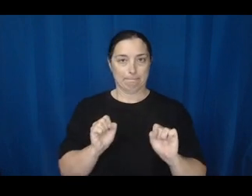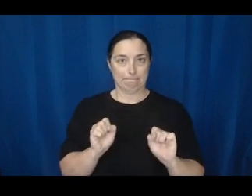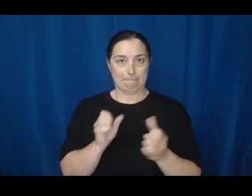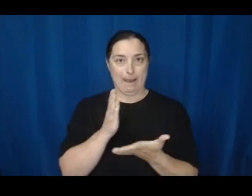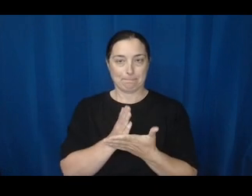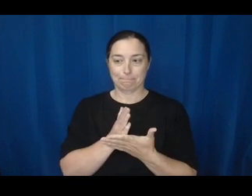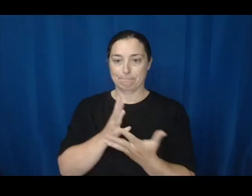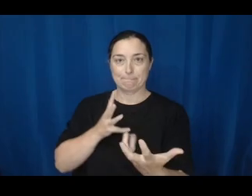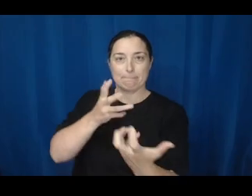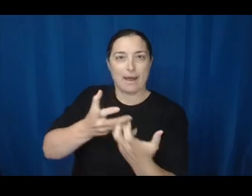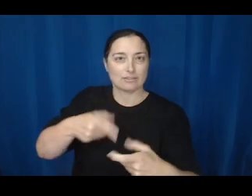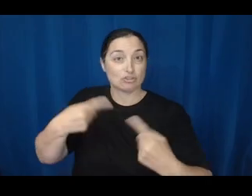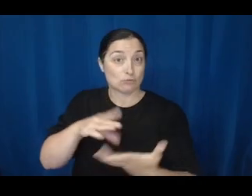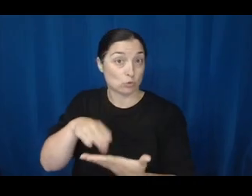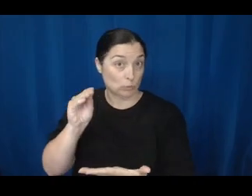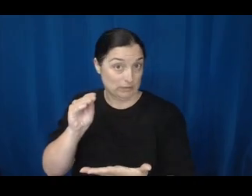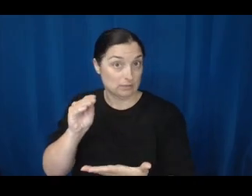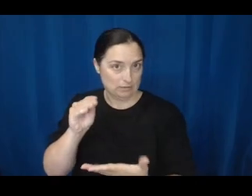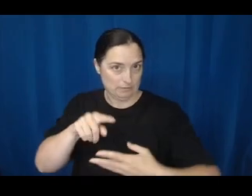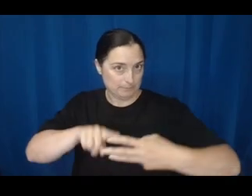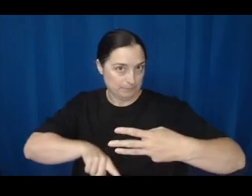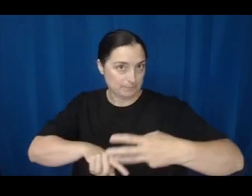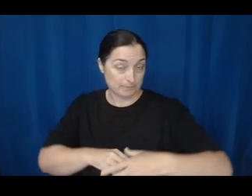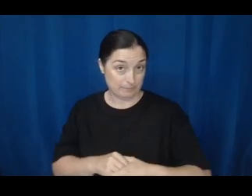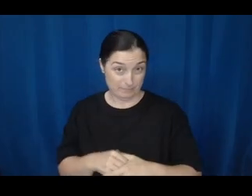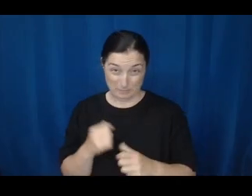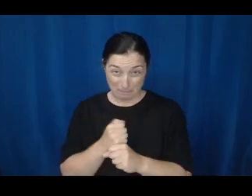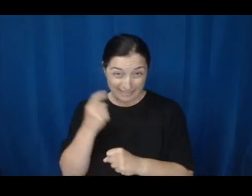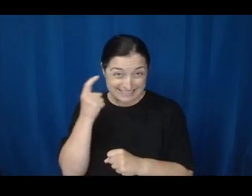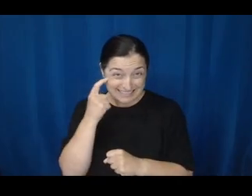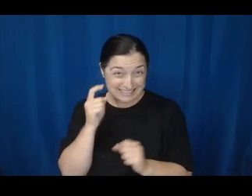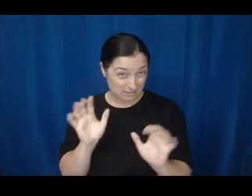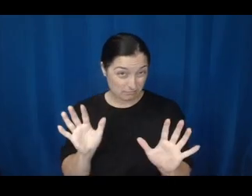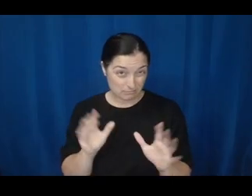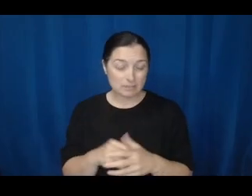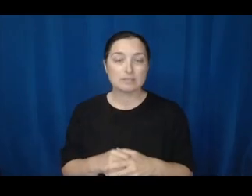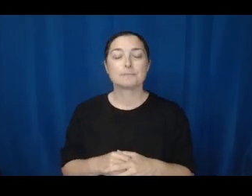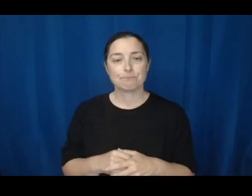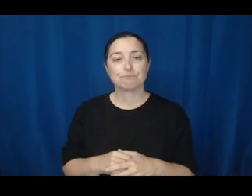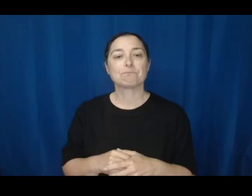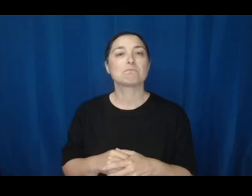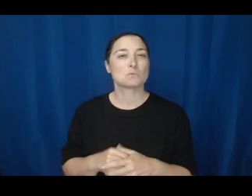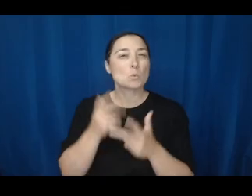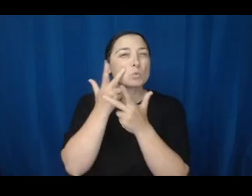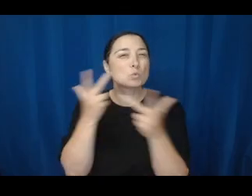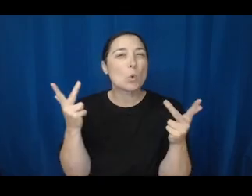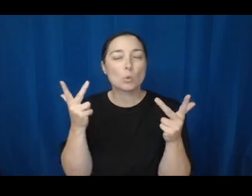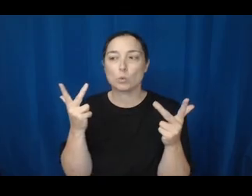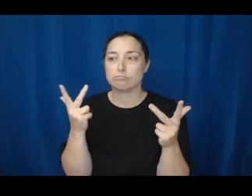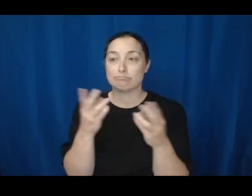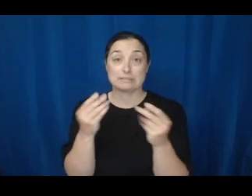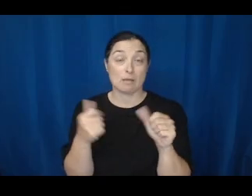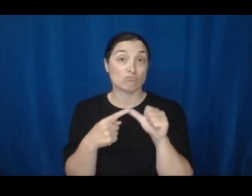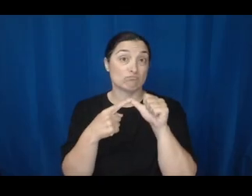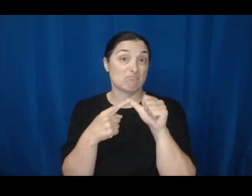of students. Does this make sense? Okay. So now I can show you some of the answers to these